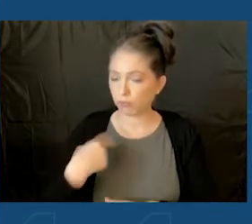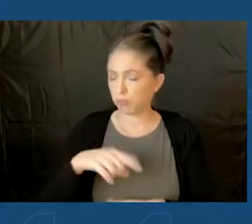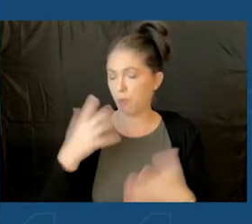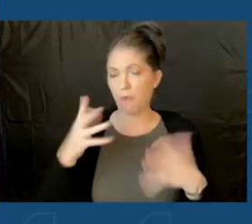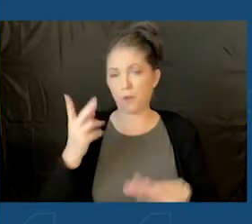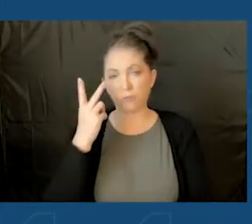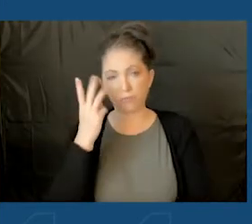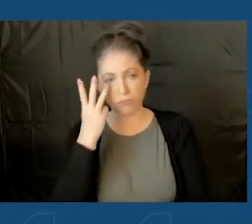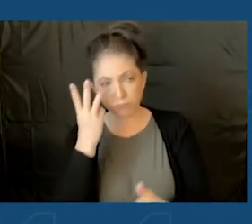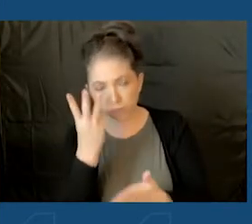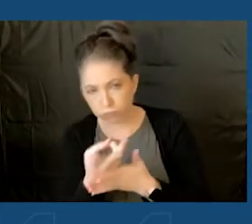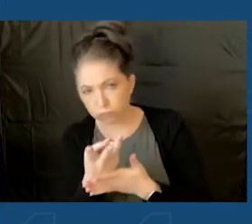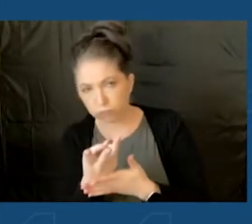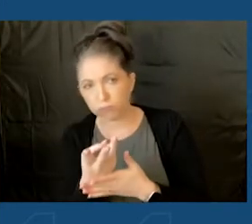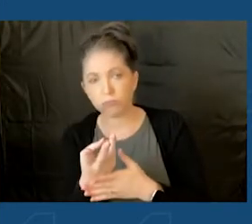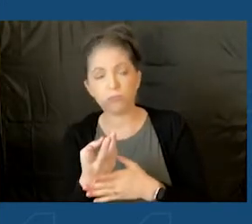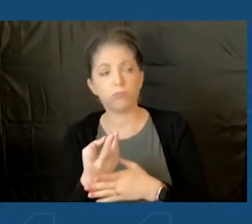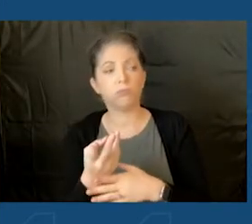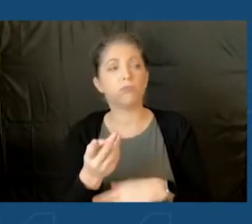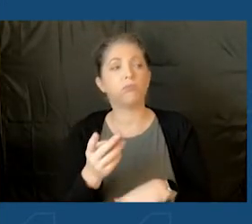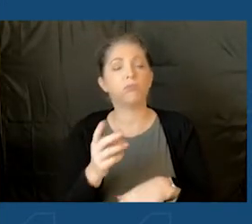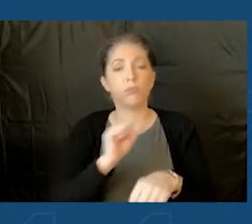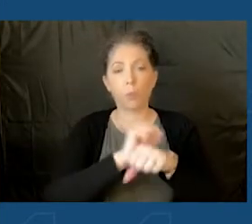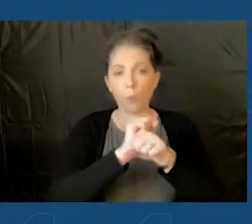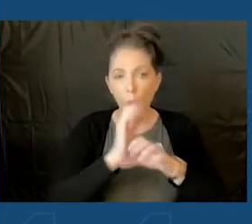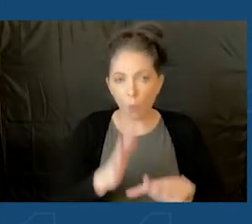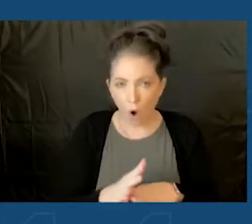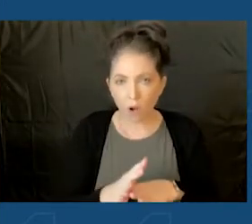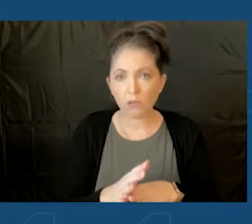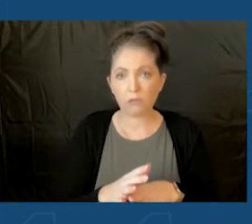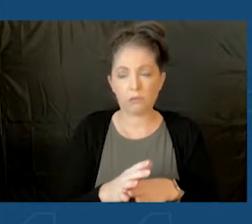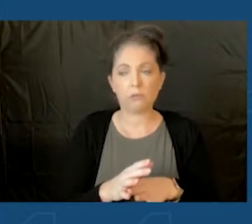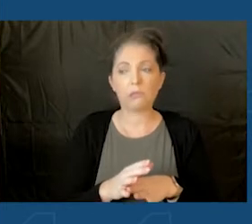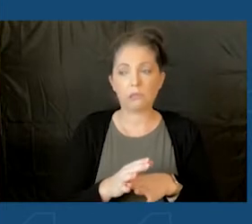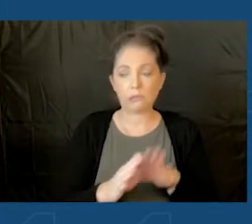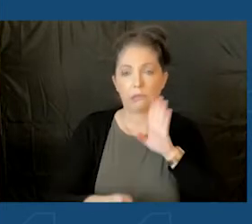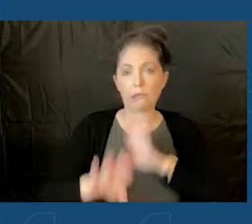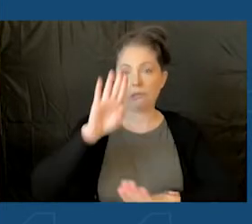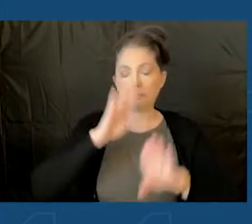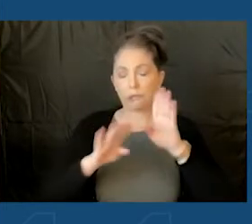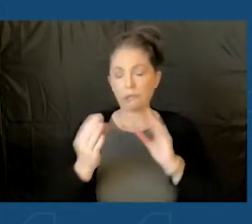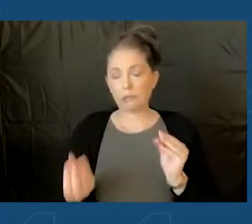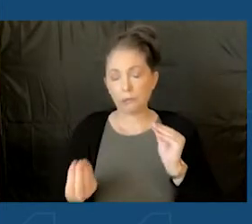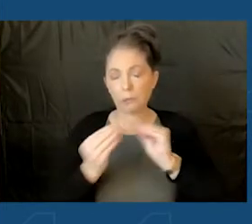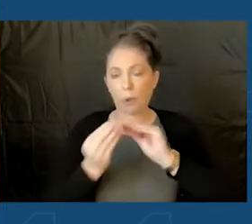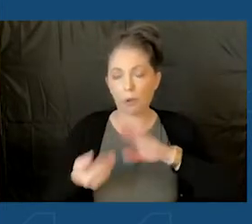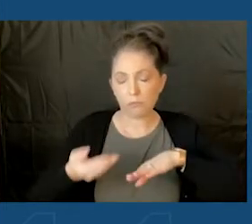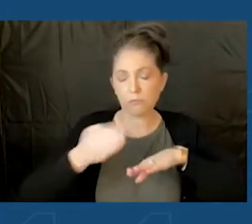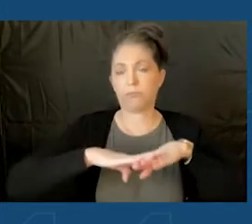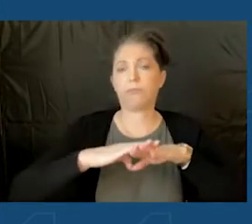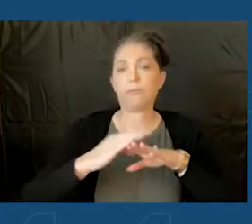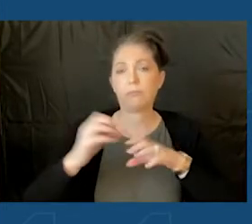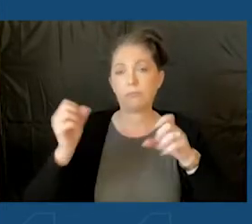that transit and public sector workers have faced an increasing number of attacks. At least 7 workers have been assaulted in the